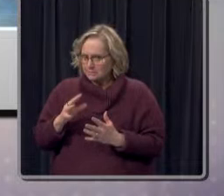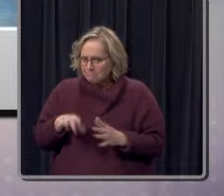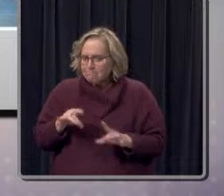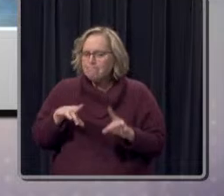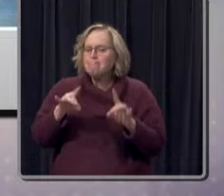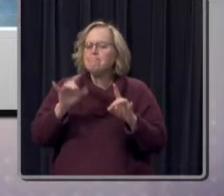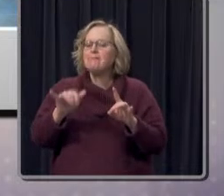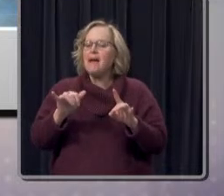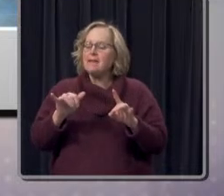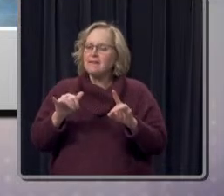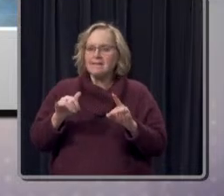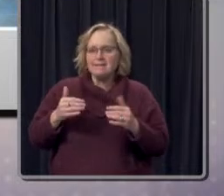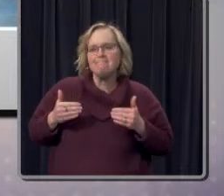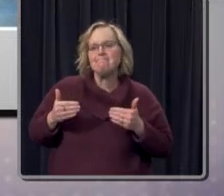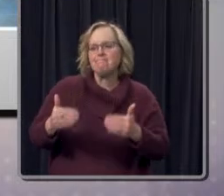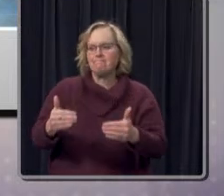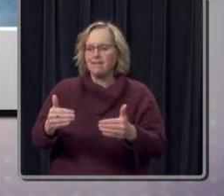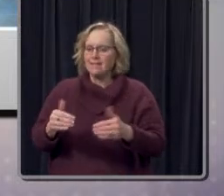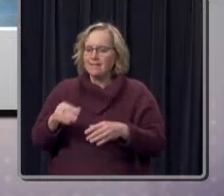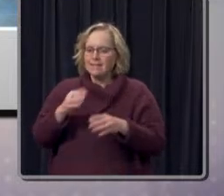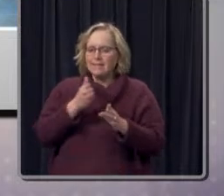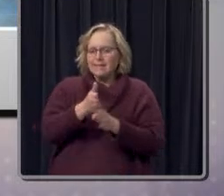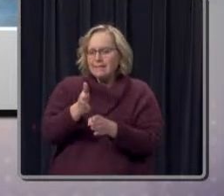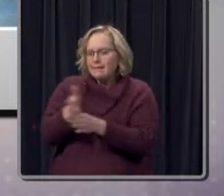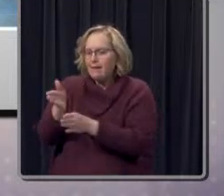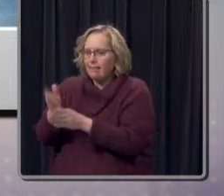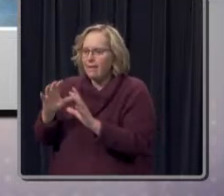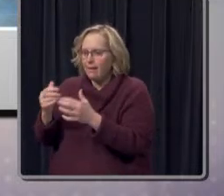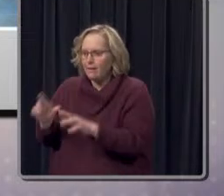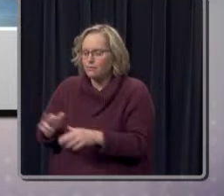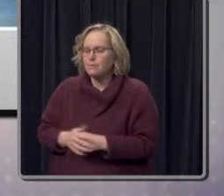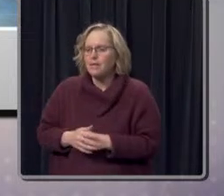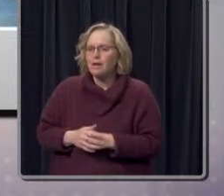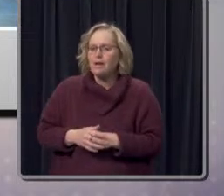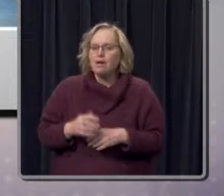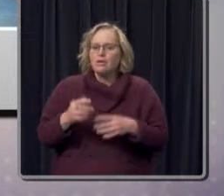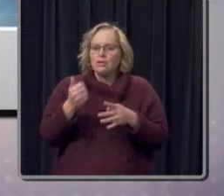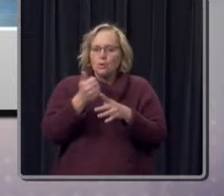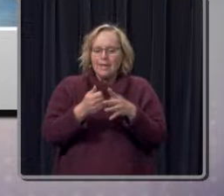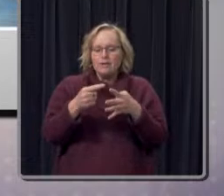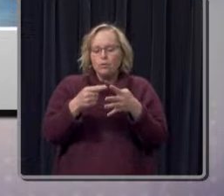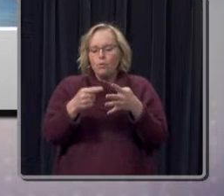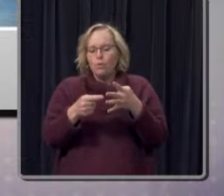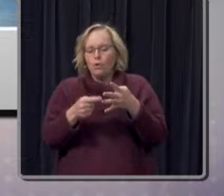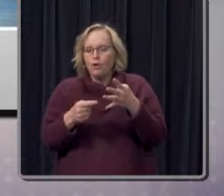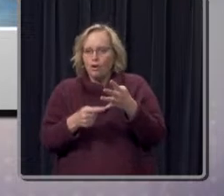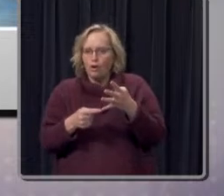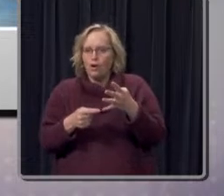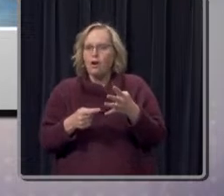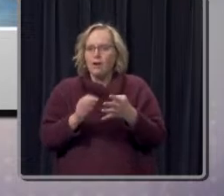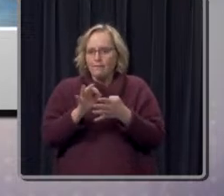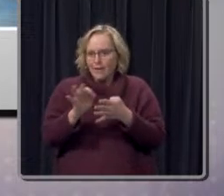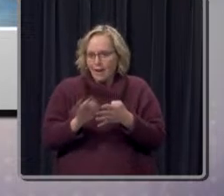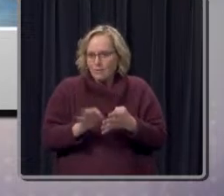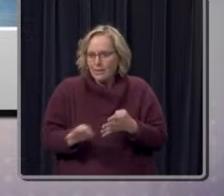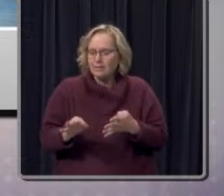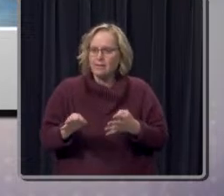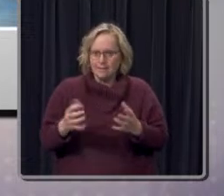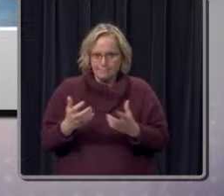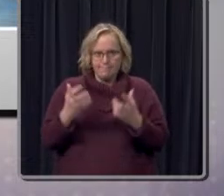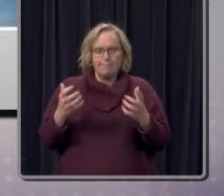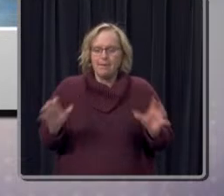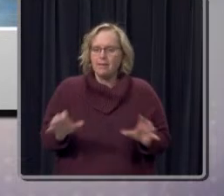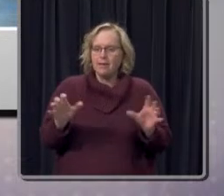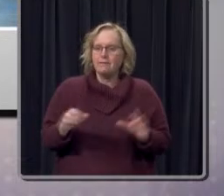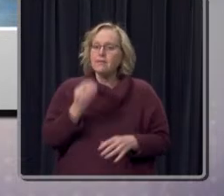taken and run with the ball in their own classroom. So each quarter we've had some big activities. So you can see we had a food drive our first quarter that